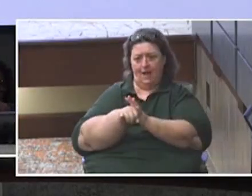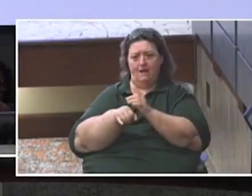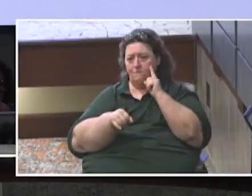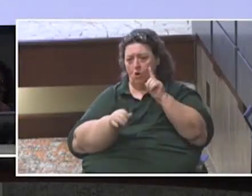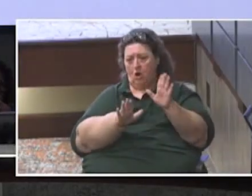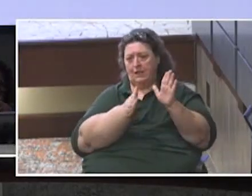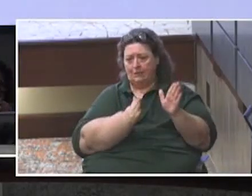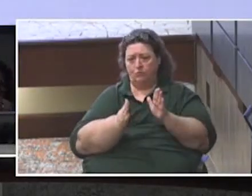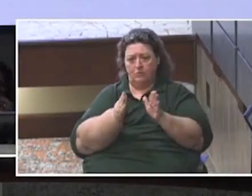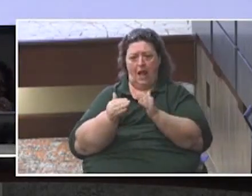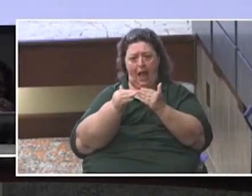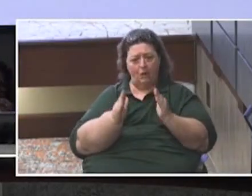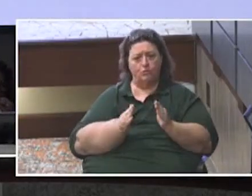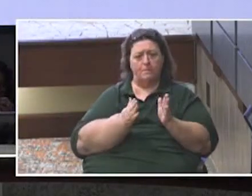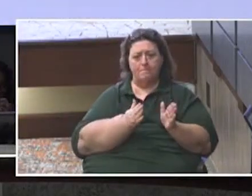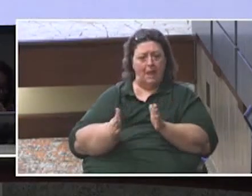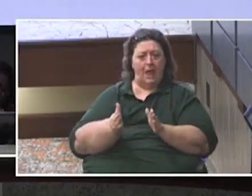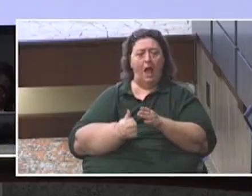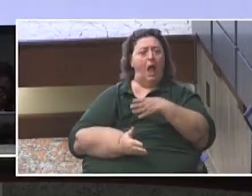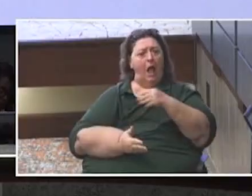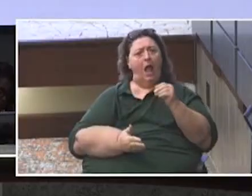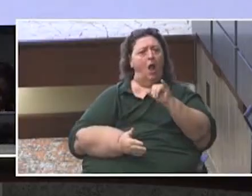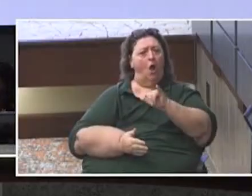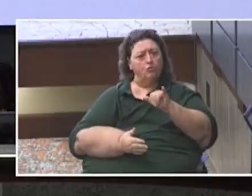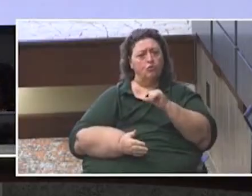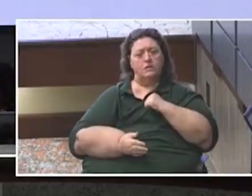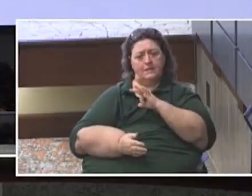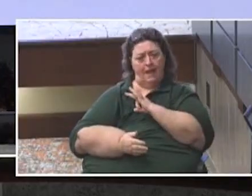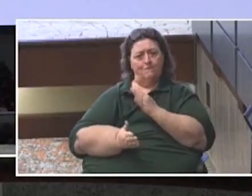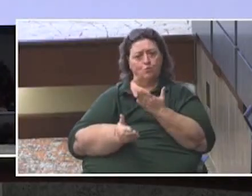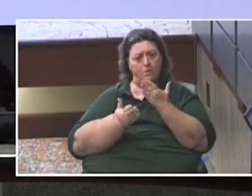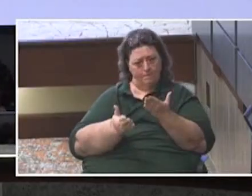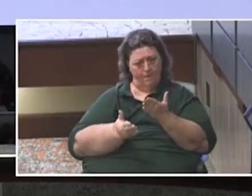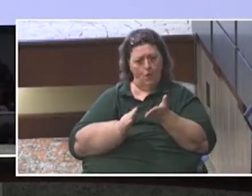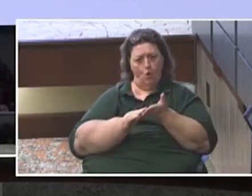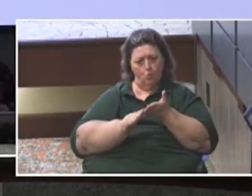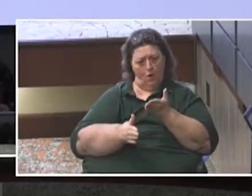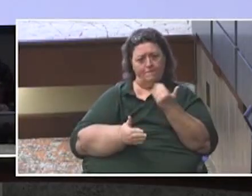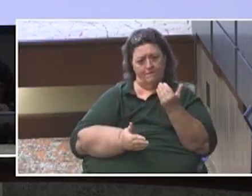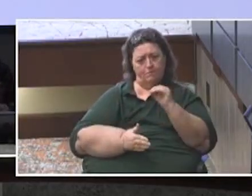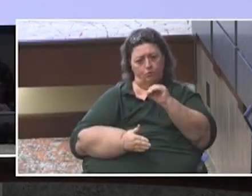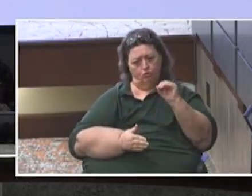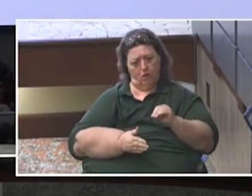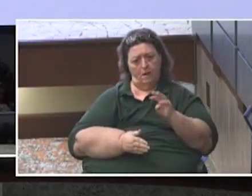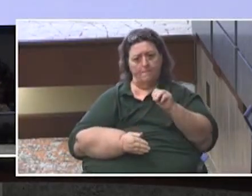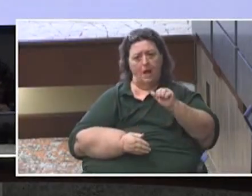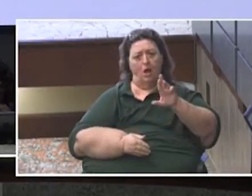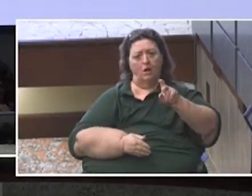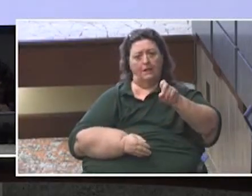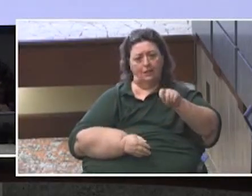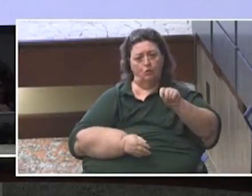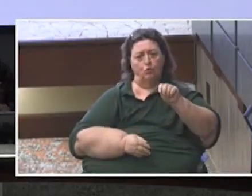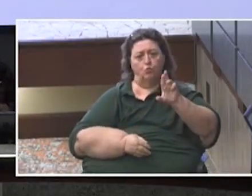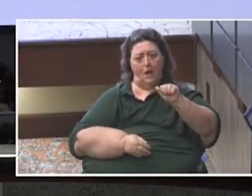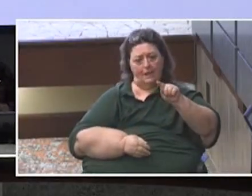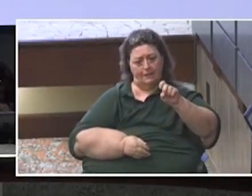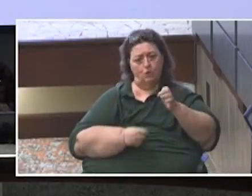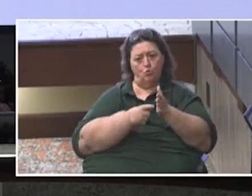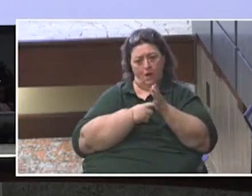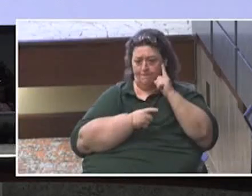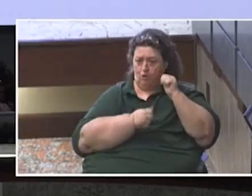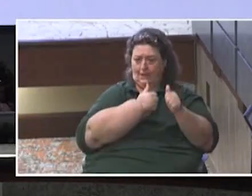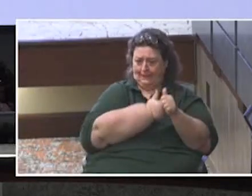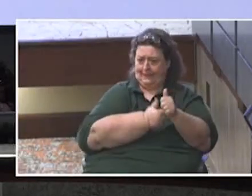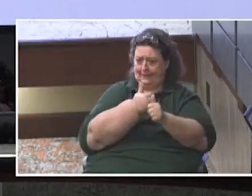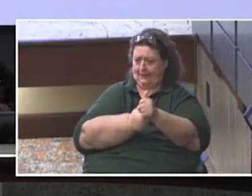housing plan. Also, staff is recommending a waiver of the 15% market rate requirement for each of